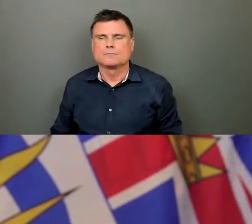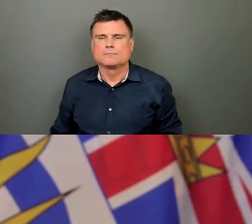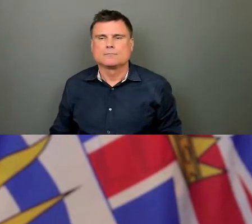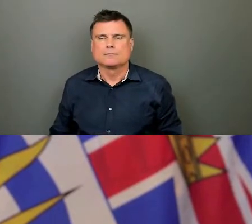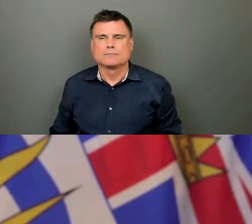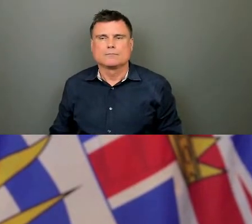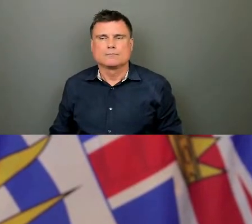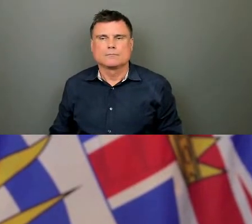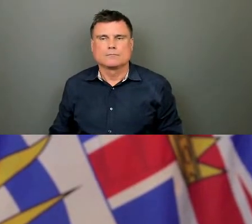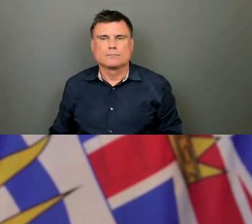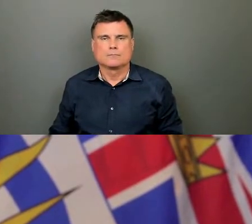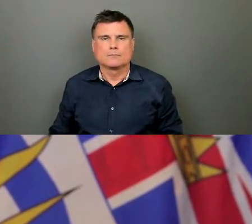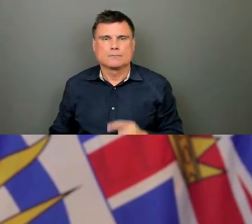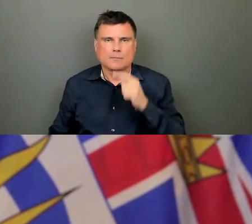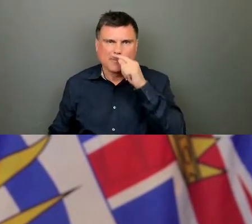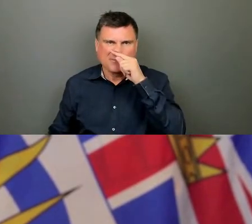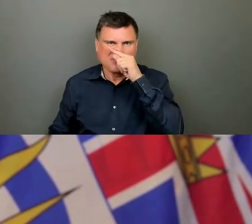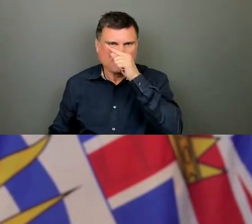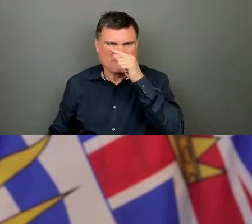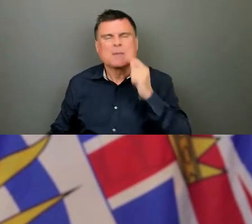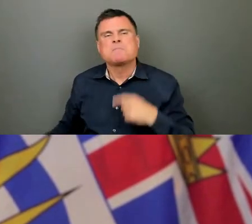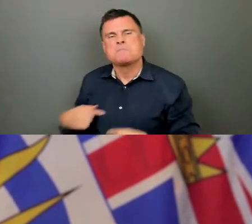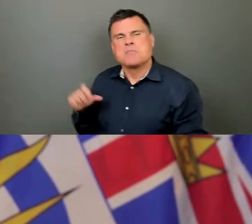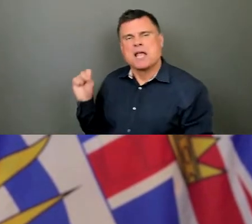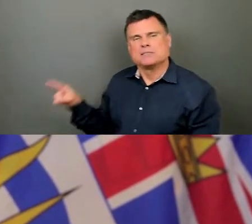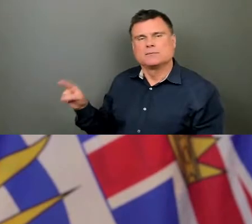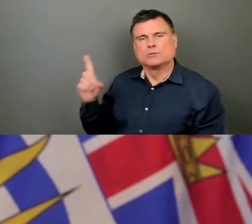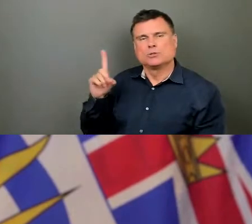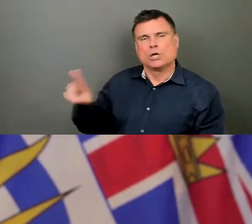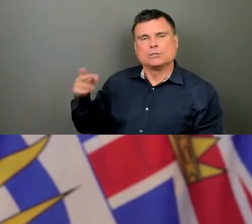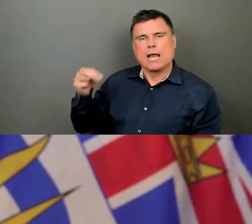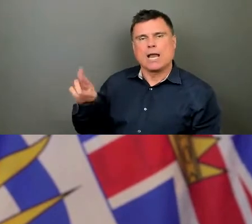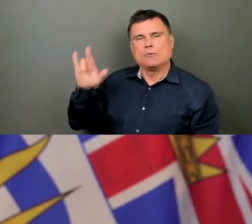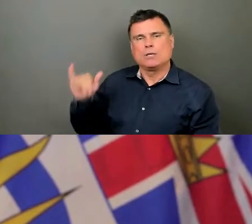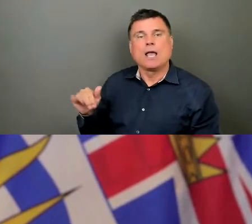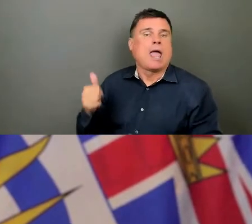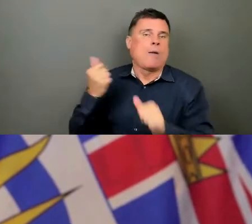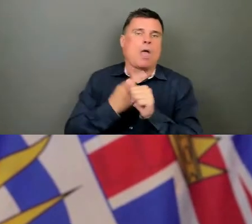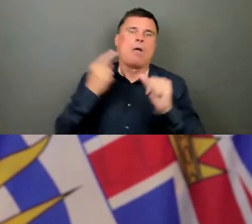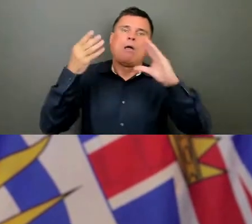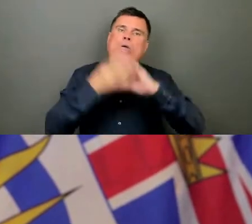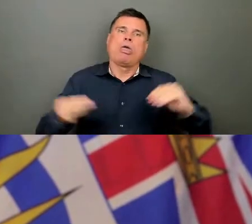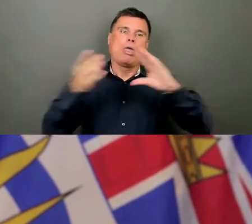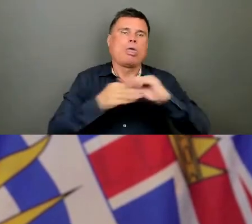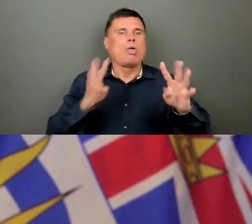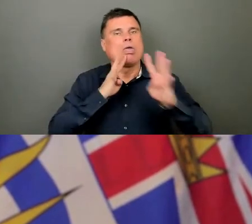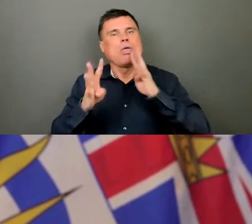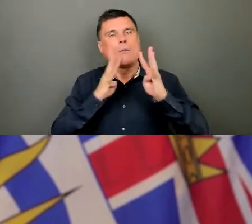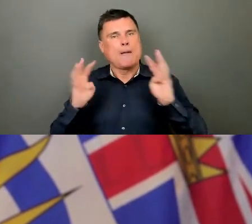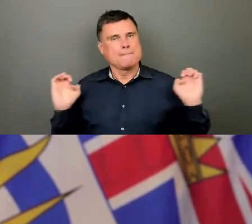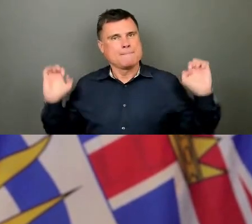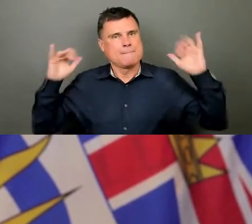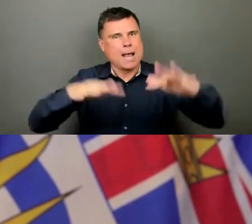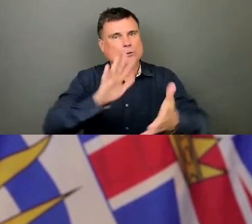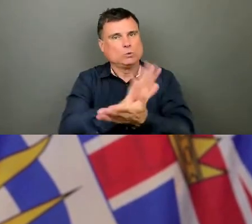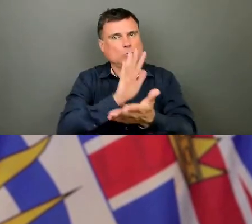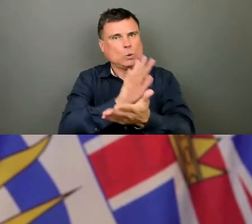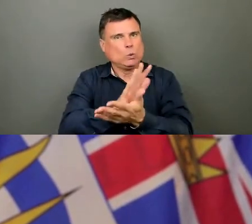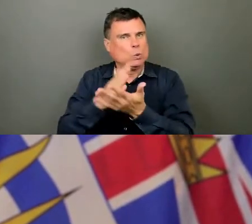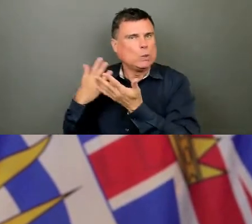1130. Hi there, Dr. Henry. Talking about kids, and we know everybody's going back to school next week and anxious. You said that there aren't